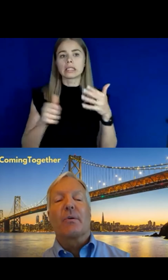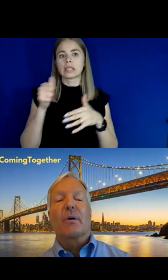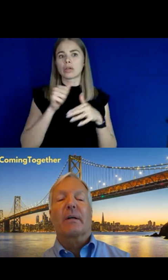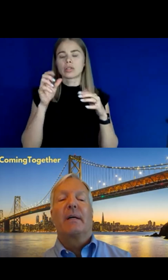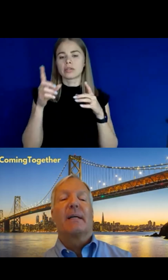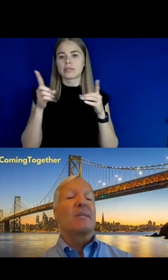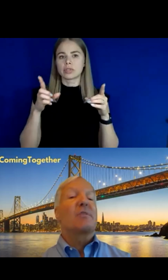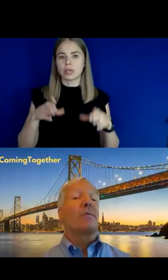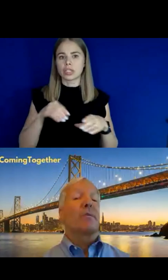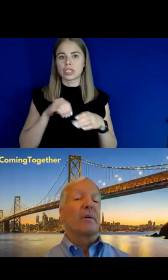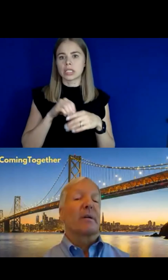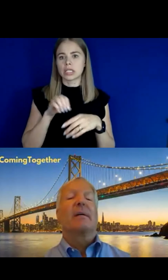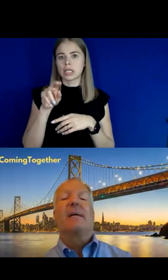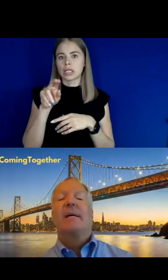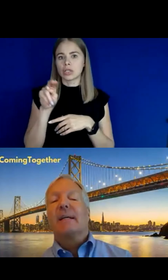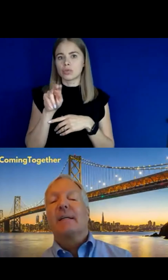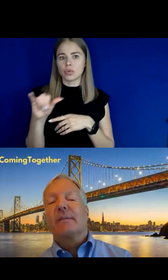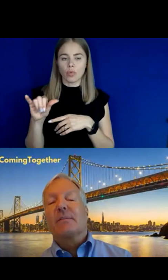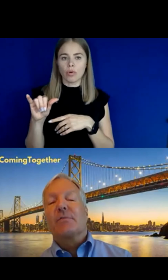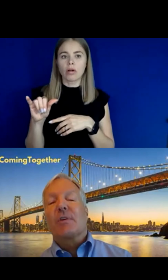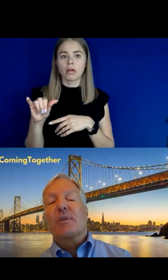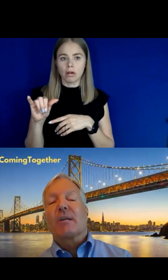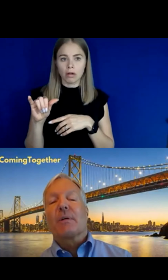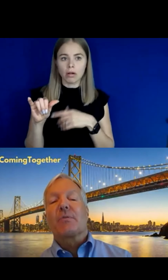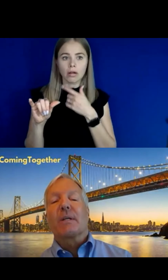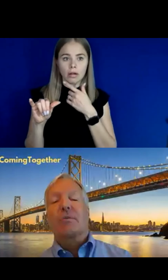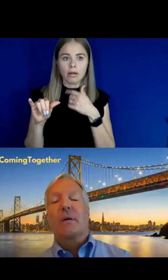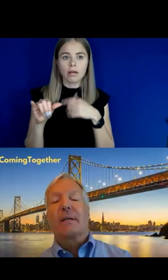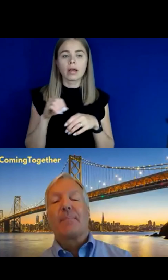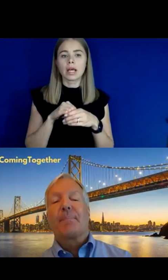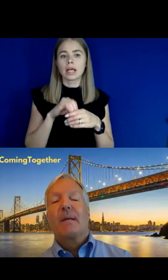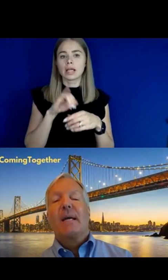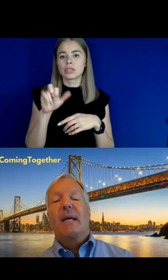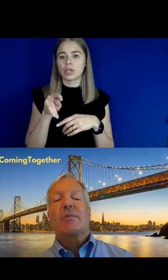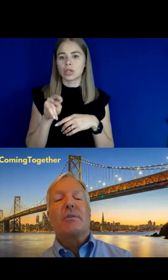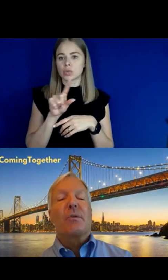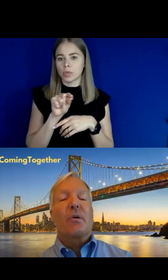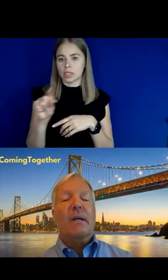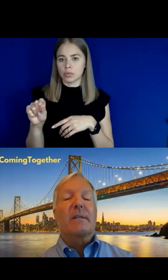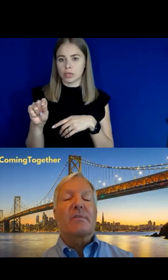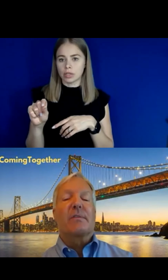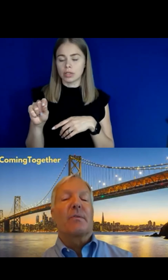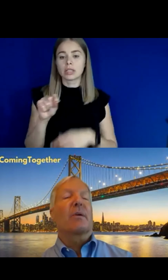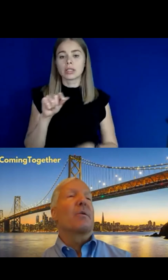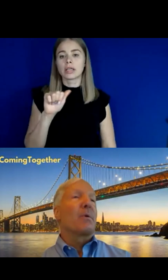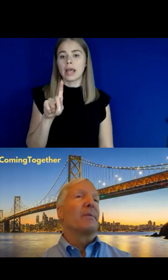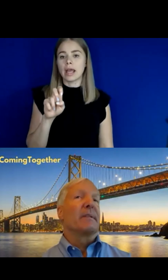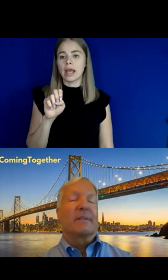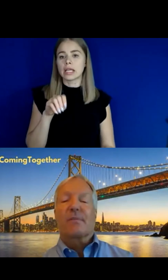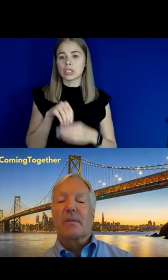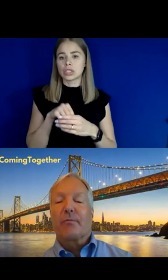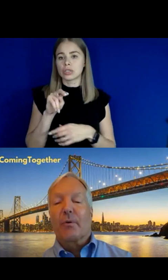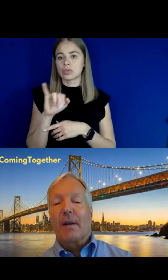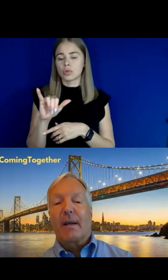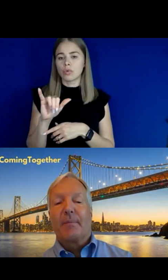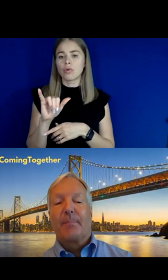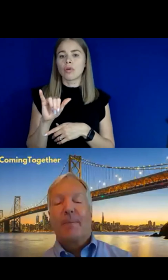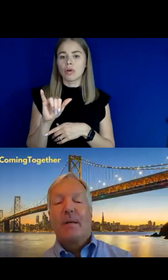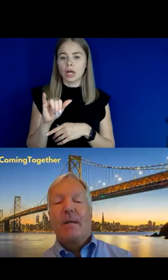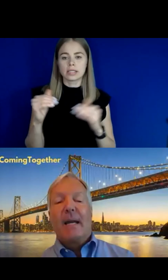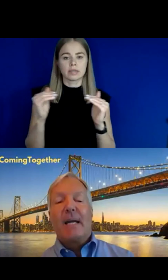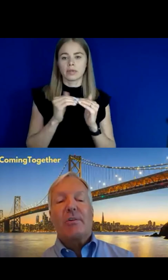in New York, Aging New York, in January 2020. Aging New York is the New York equivalent of